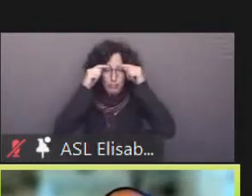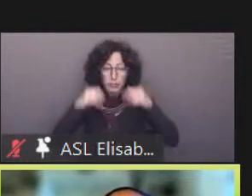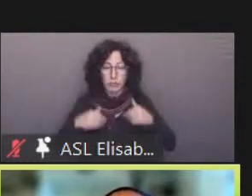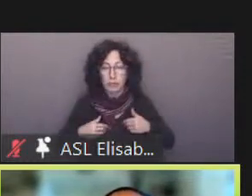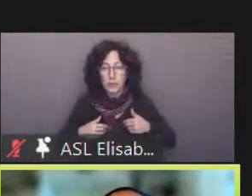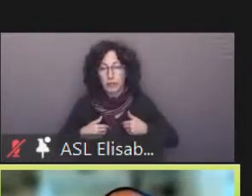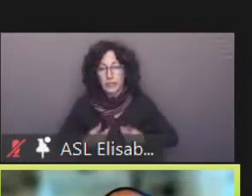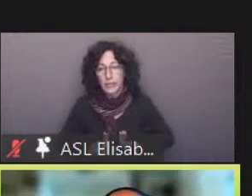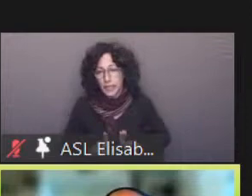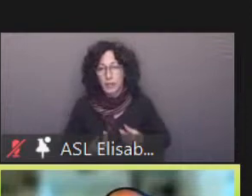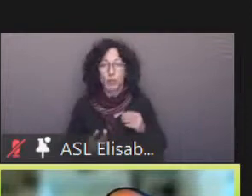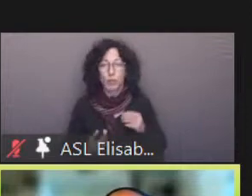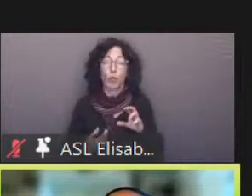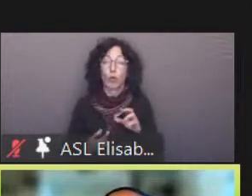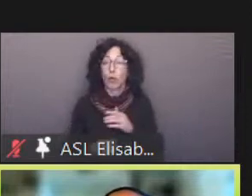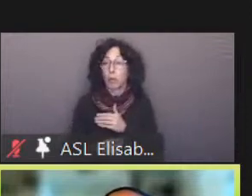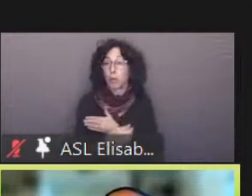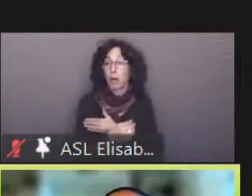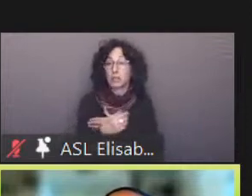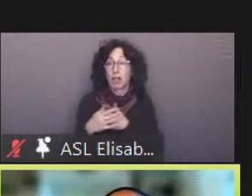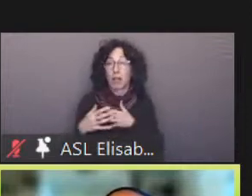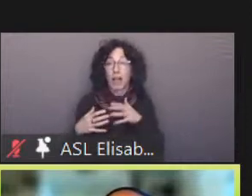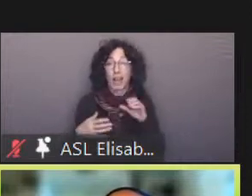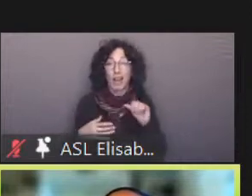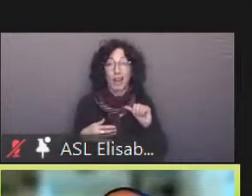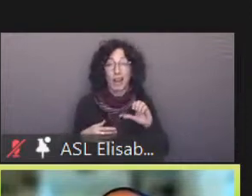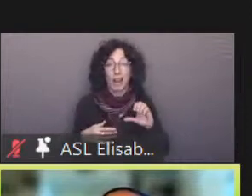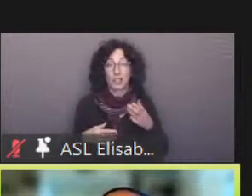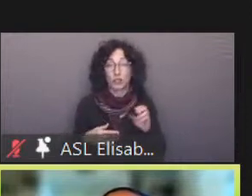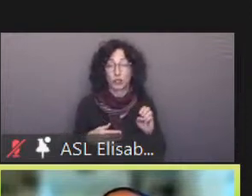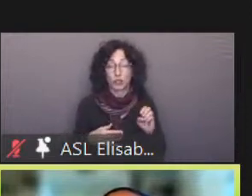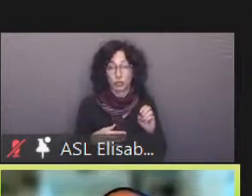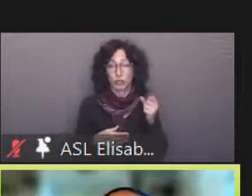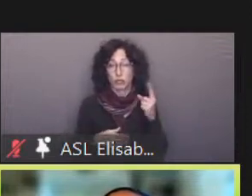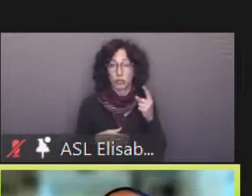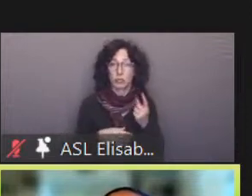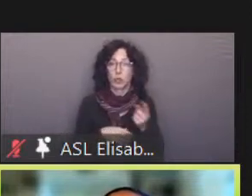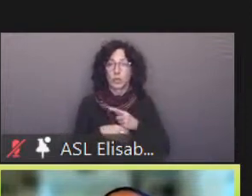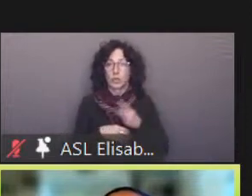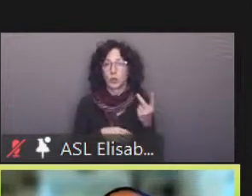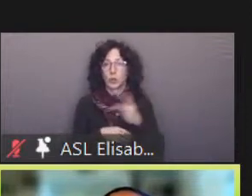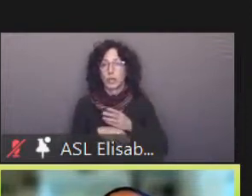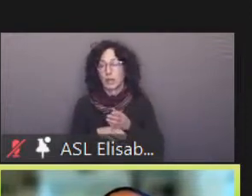tiredness, or muscle aches that typically last 1 or 2 days after the vaccine.